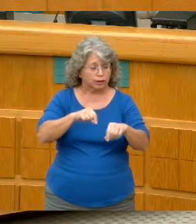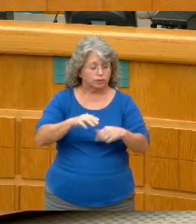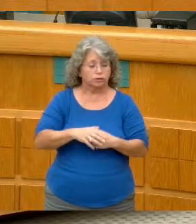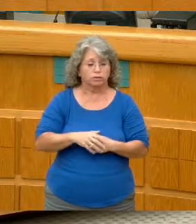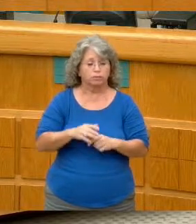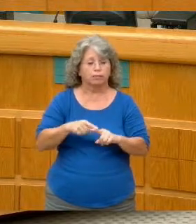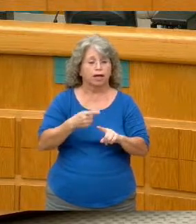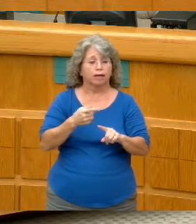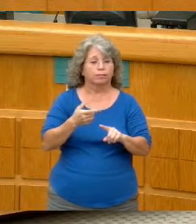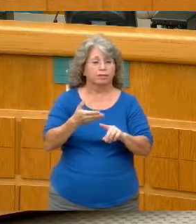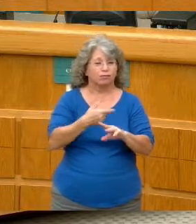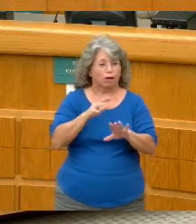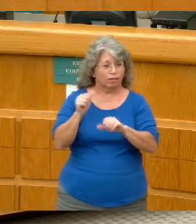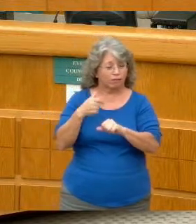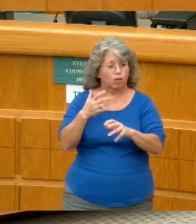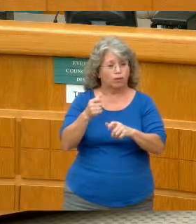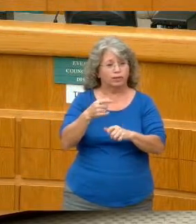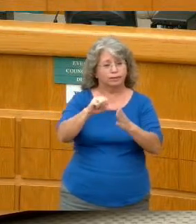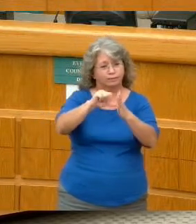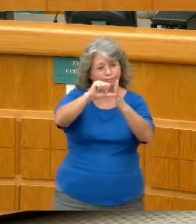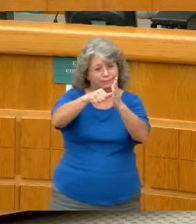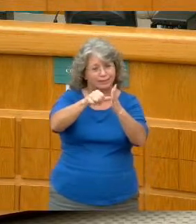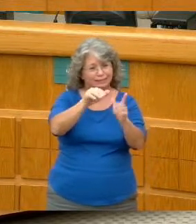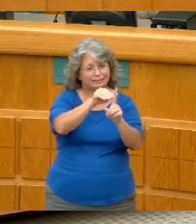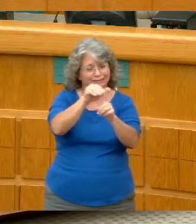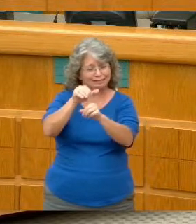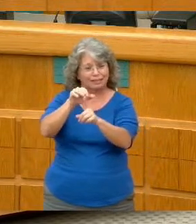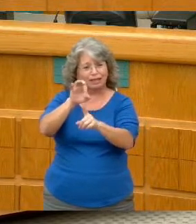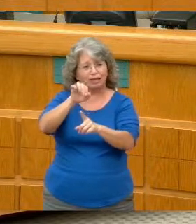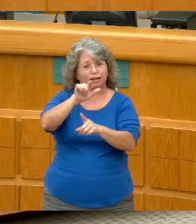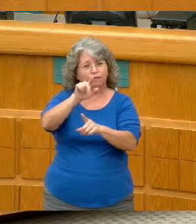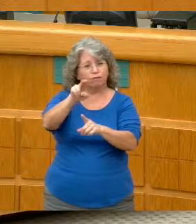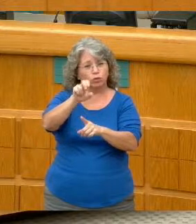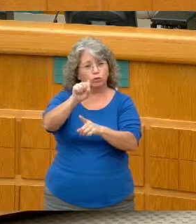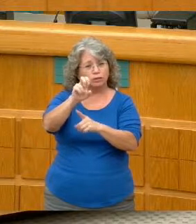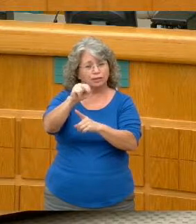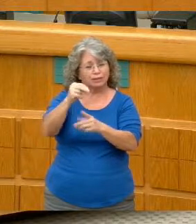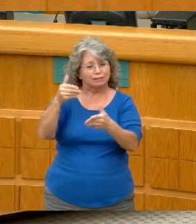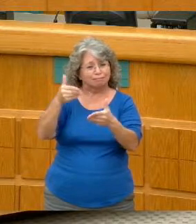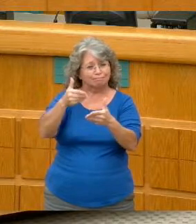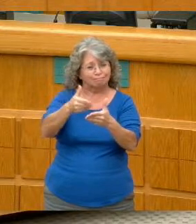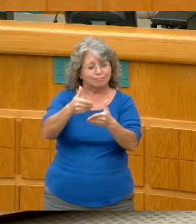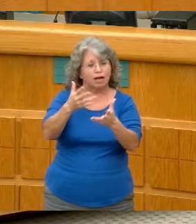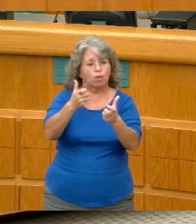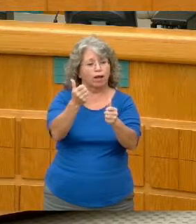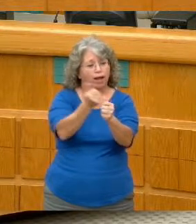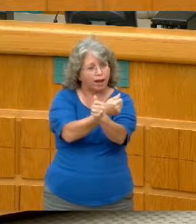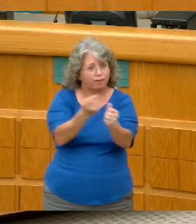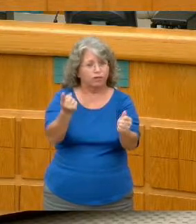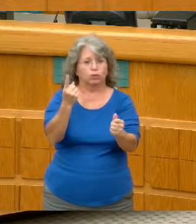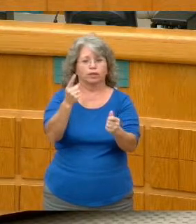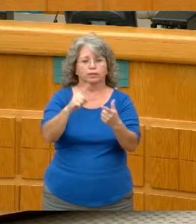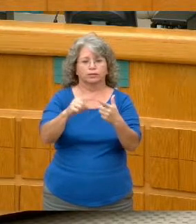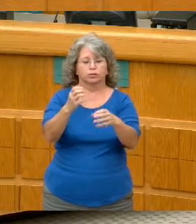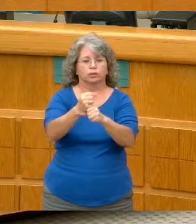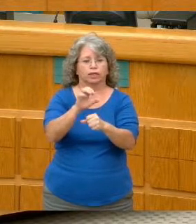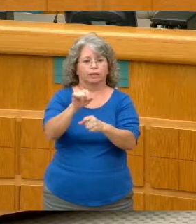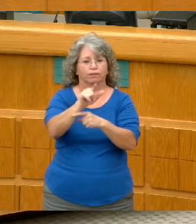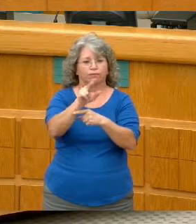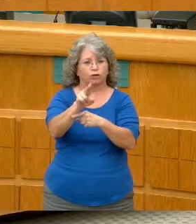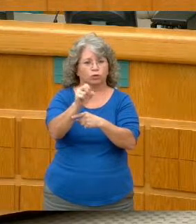I go further, there is a flu season that is here. I want everyone to get a flu shot, and also it's